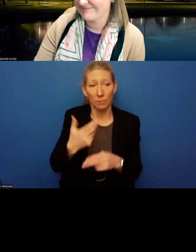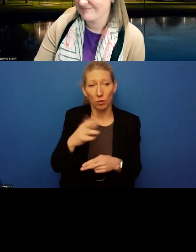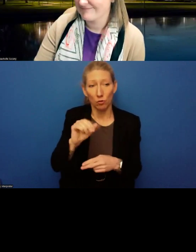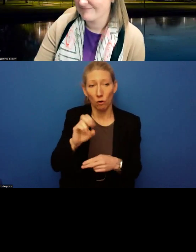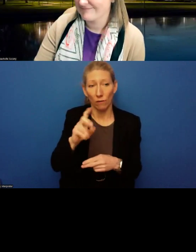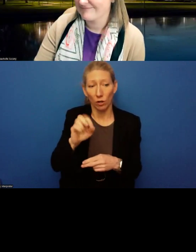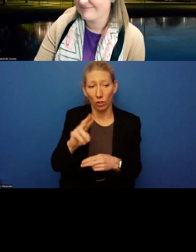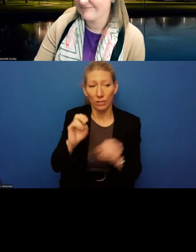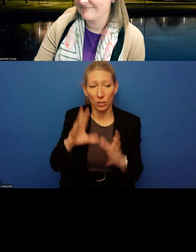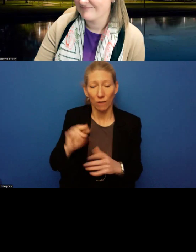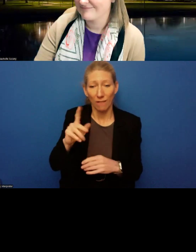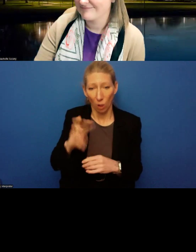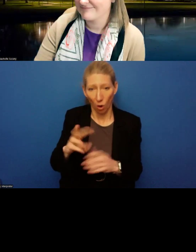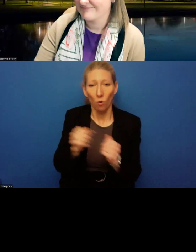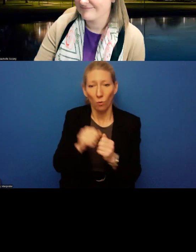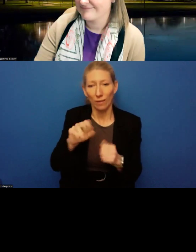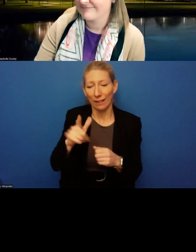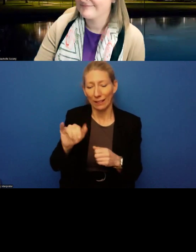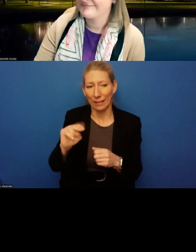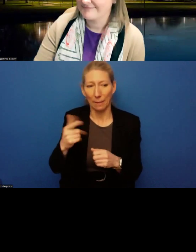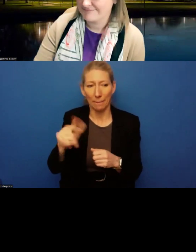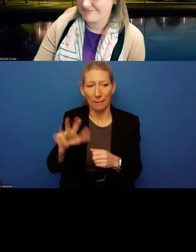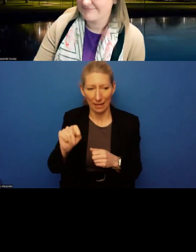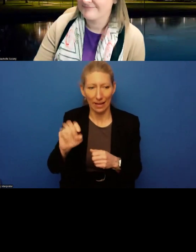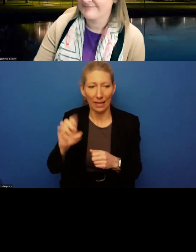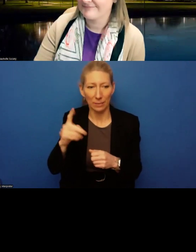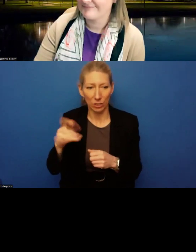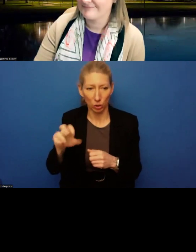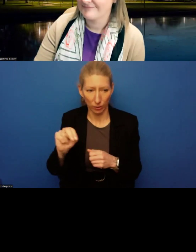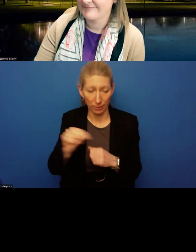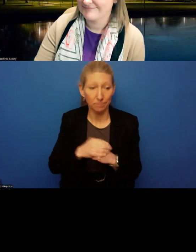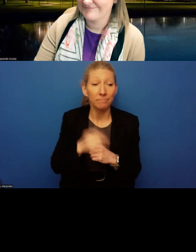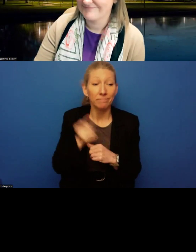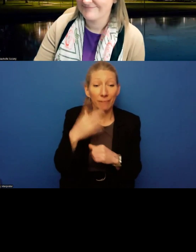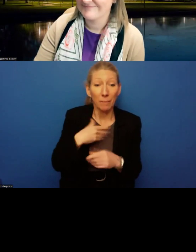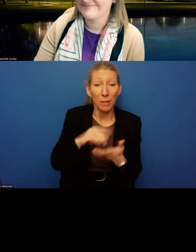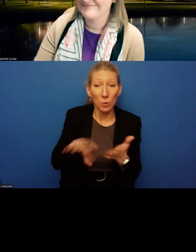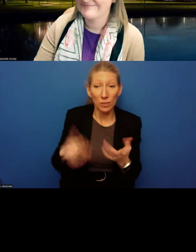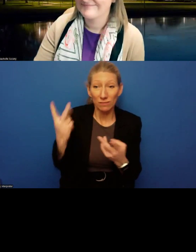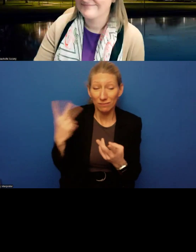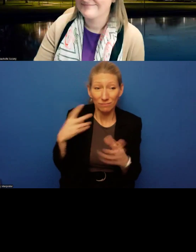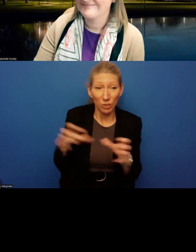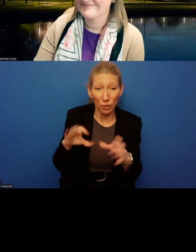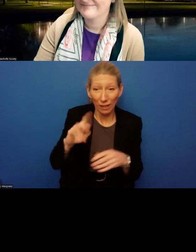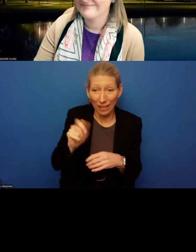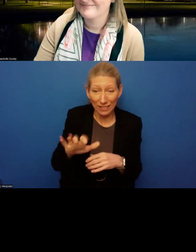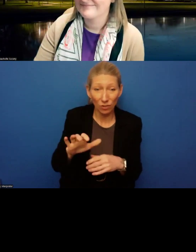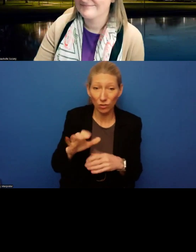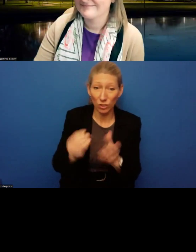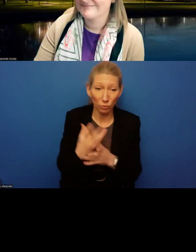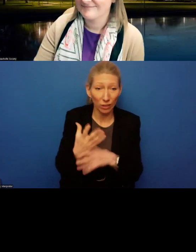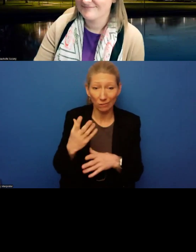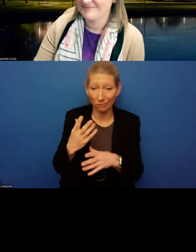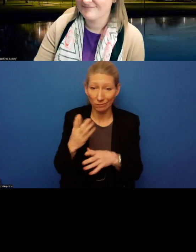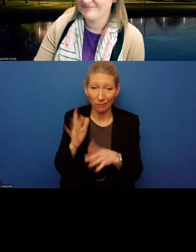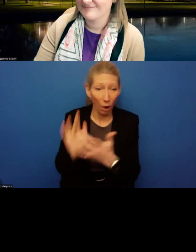National Geographic and Lindblad Expeditions. Although my students and I have been doing classical spring outreach programs